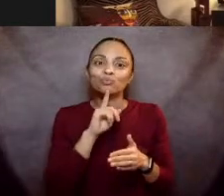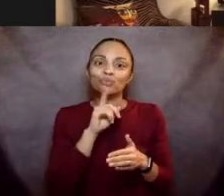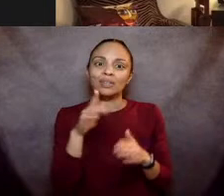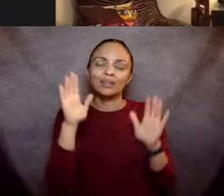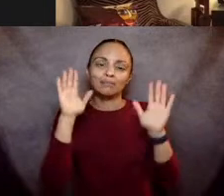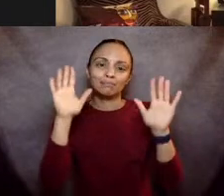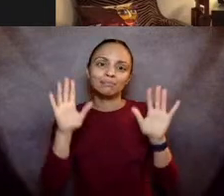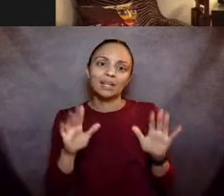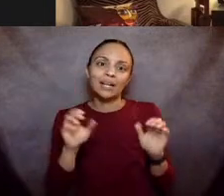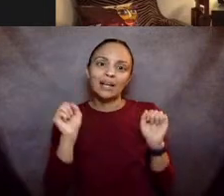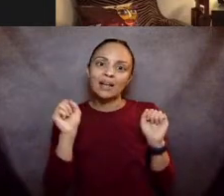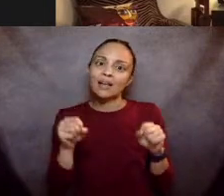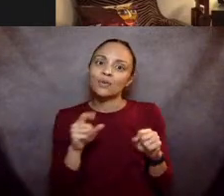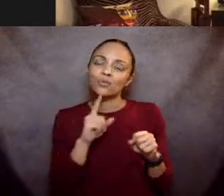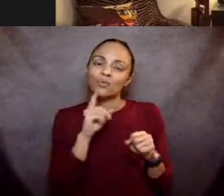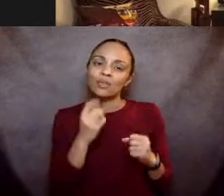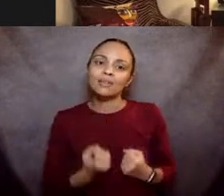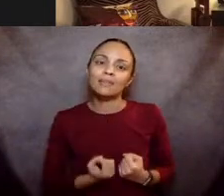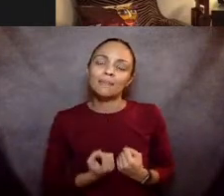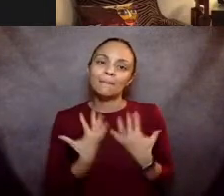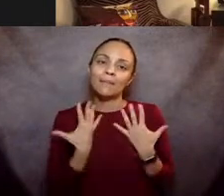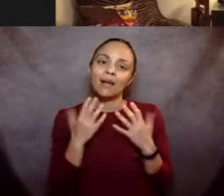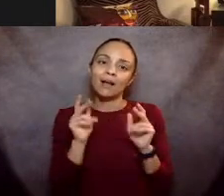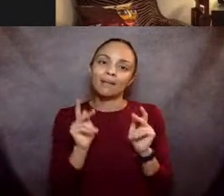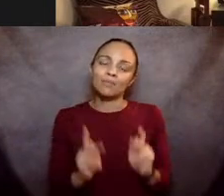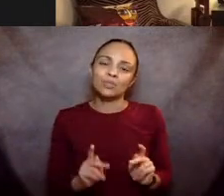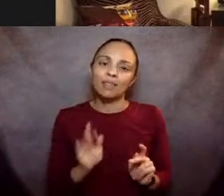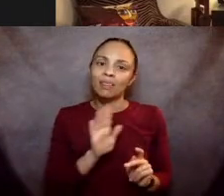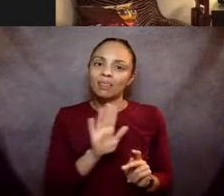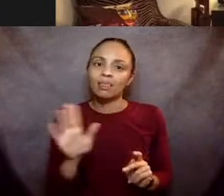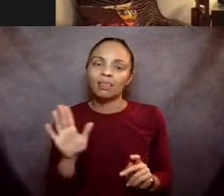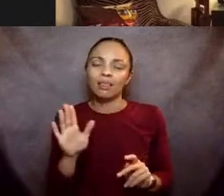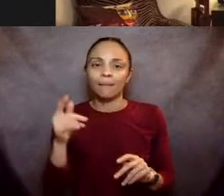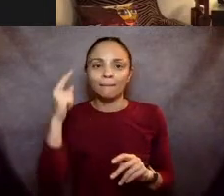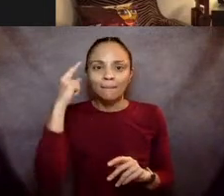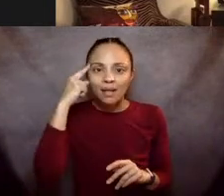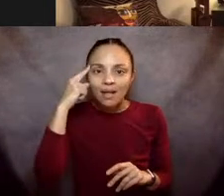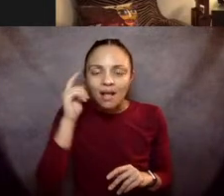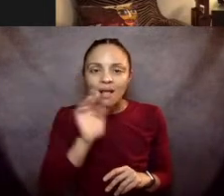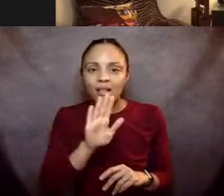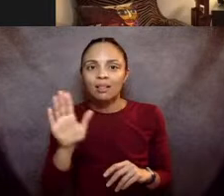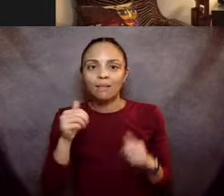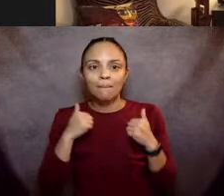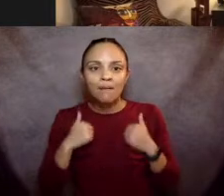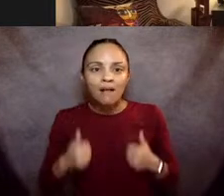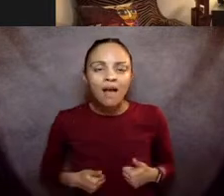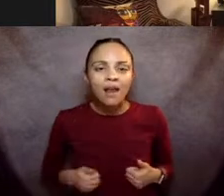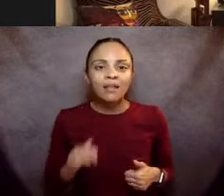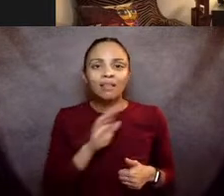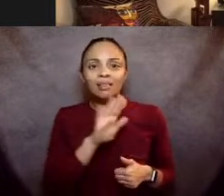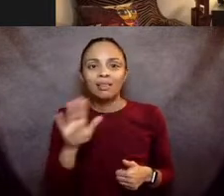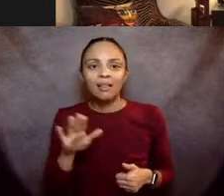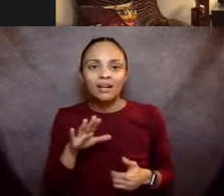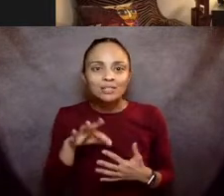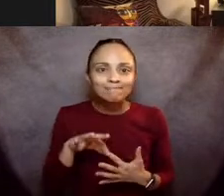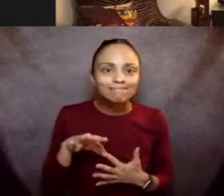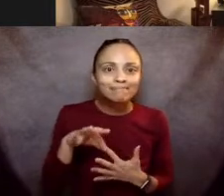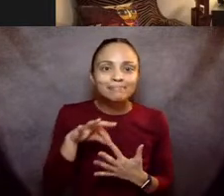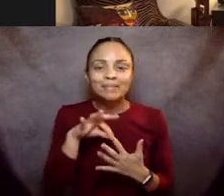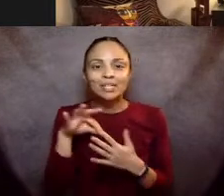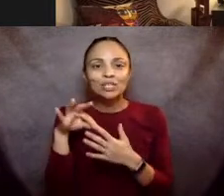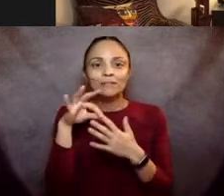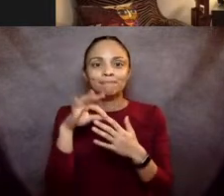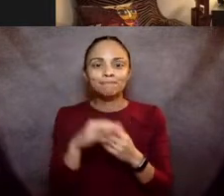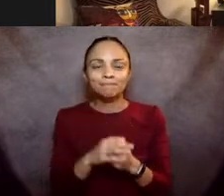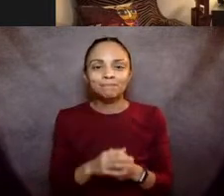and spirit. And that I don't think that you can, I may be wrong, so please forgive me. I don't think you